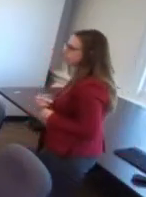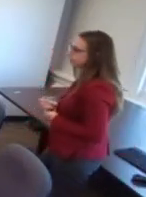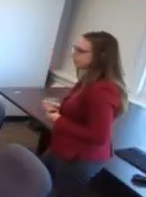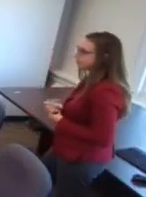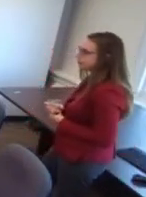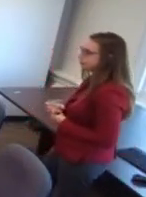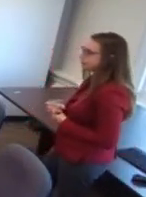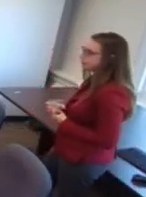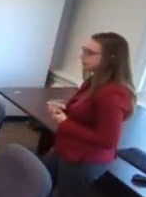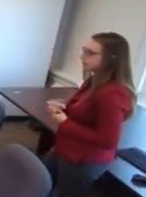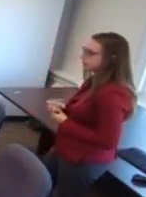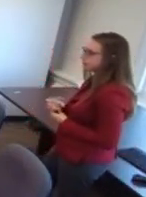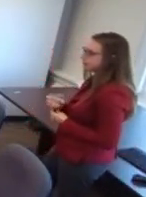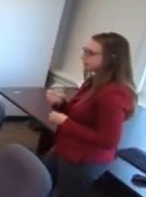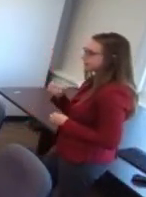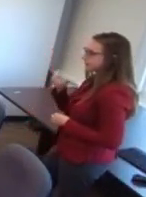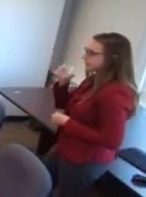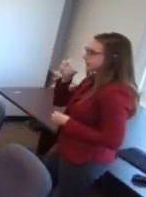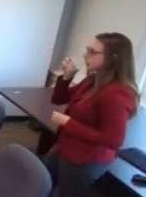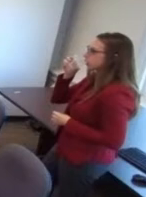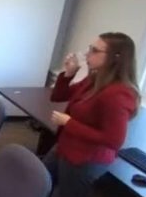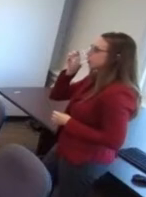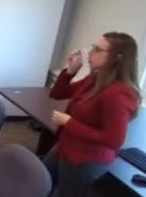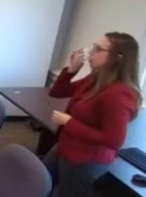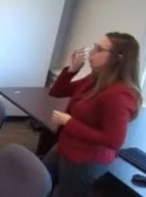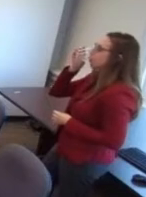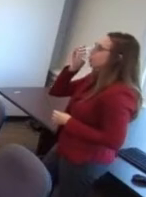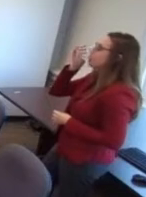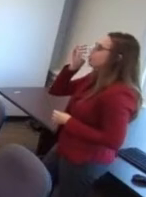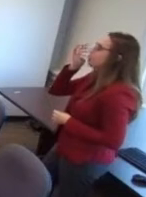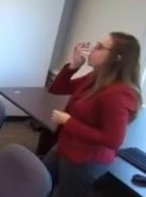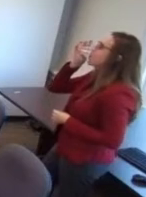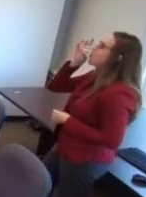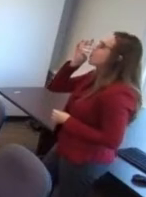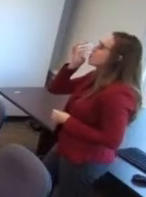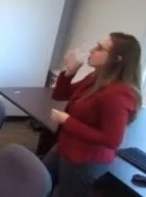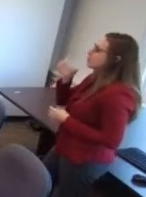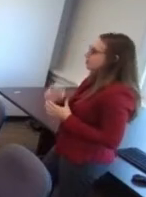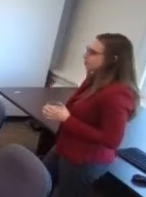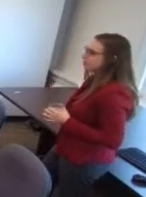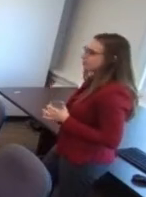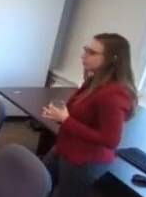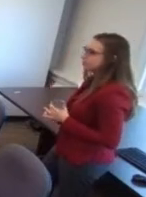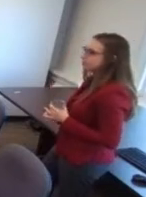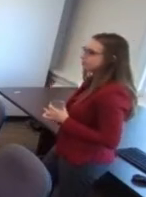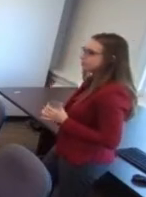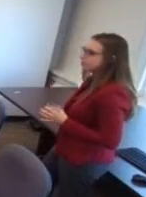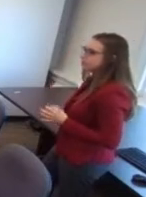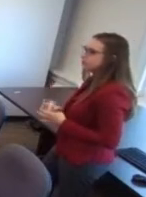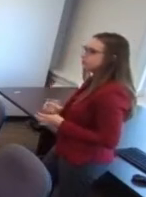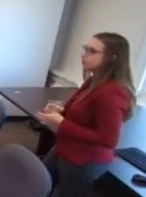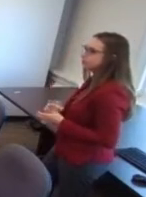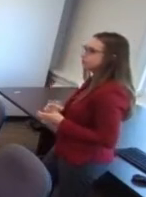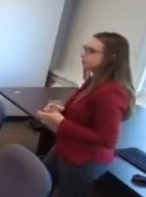thank you yeah there was a frustration yeah